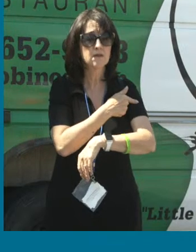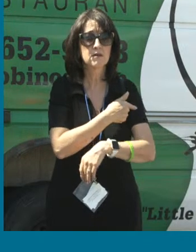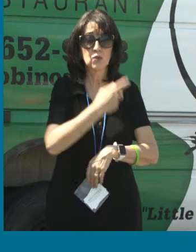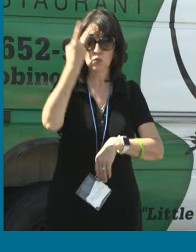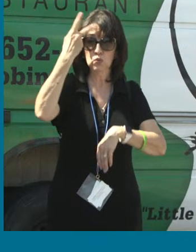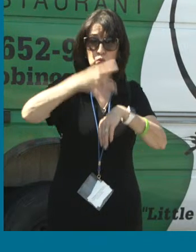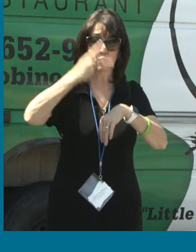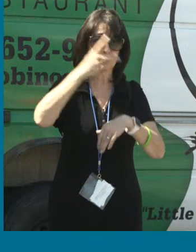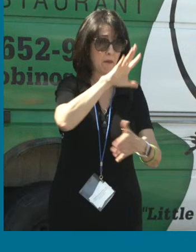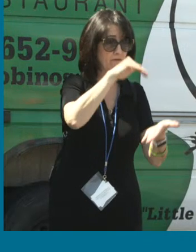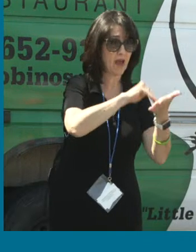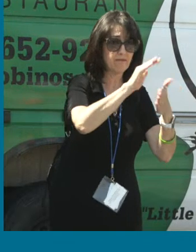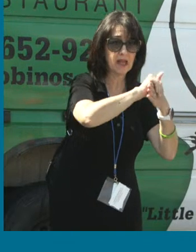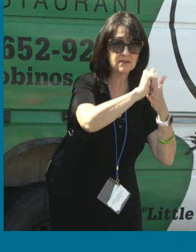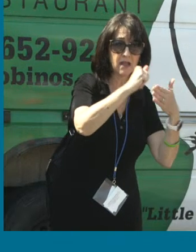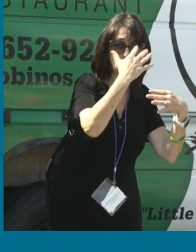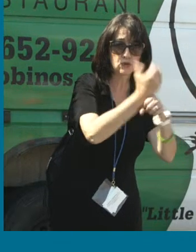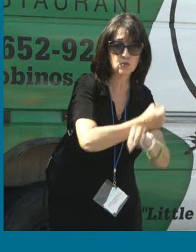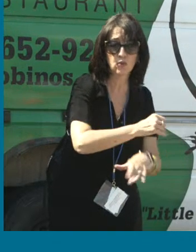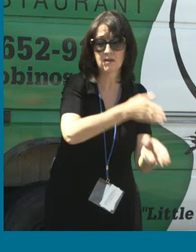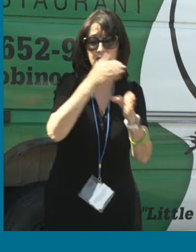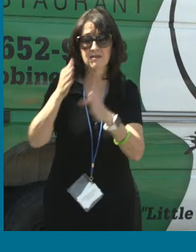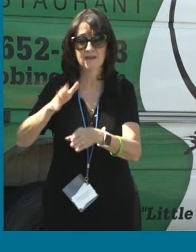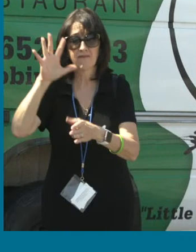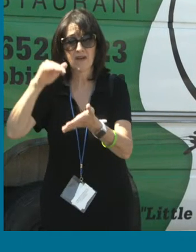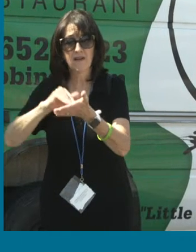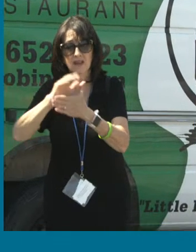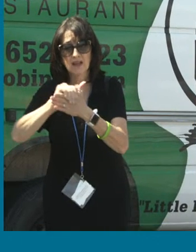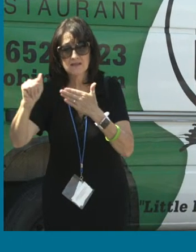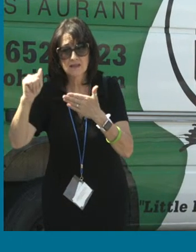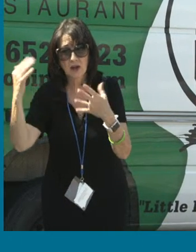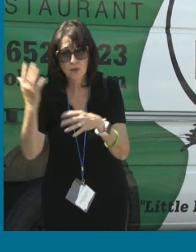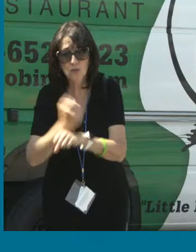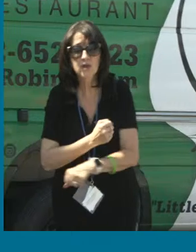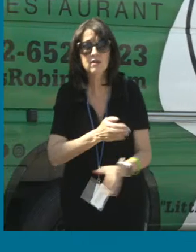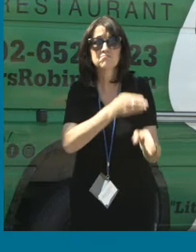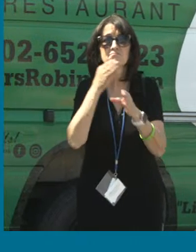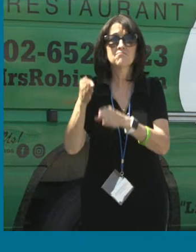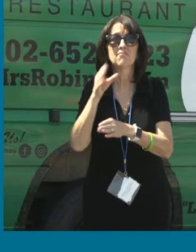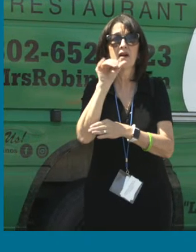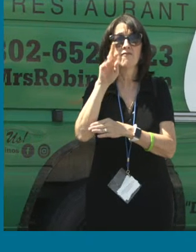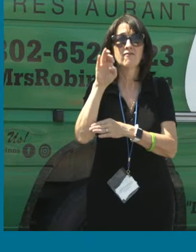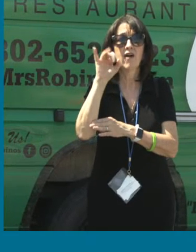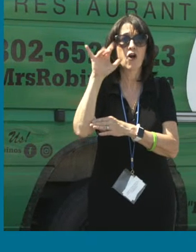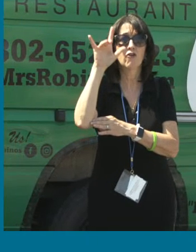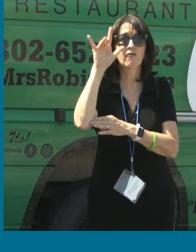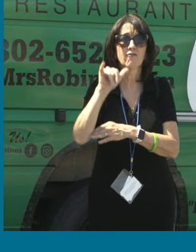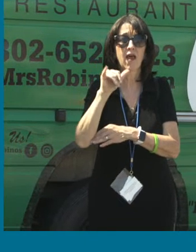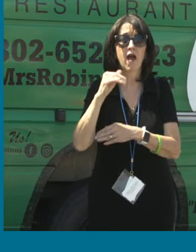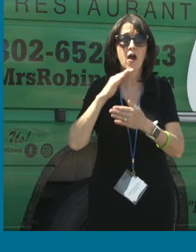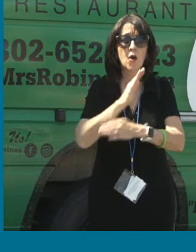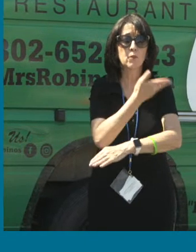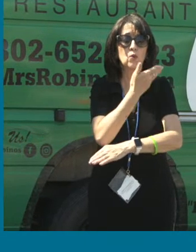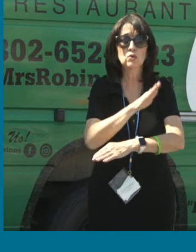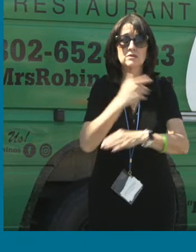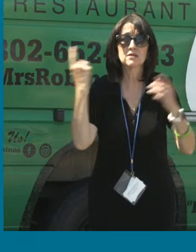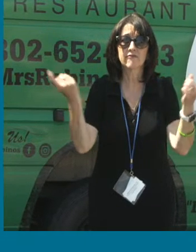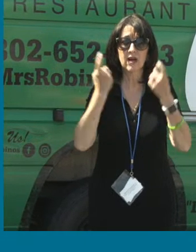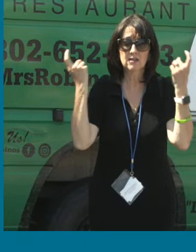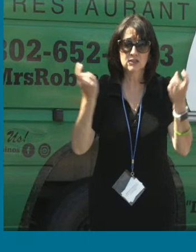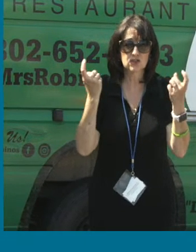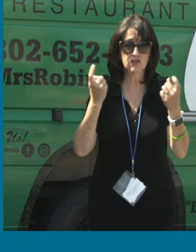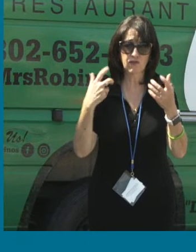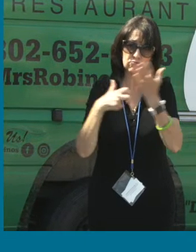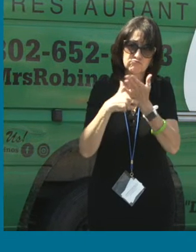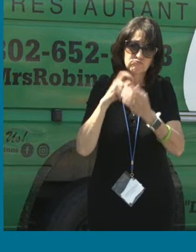$5,000 drawings, tickets to Firefly, tickets to the Blue Rocks game. And at the end,